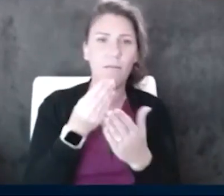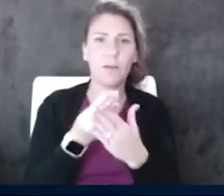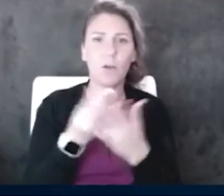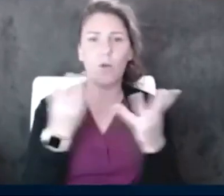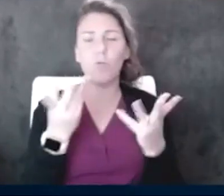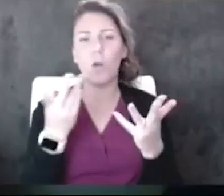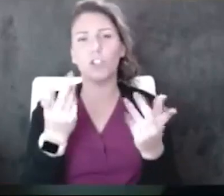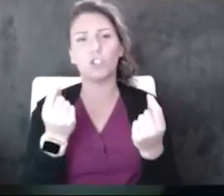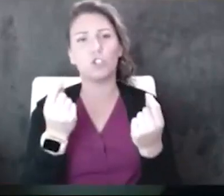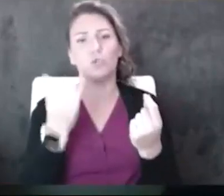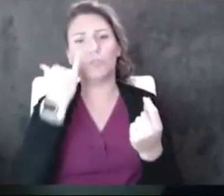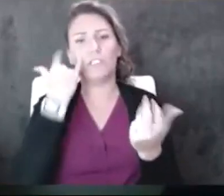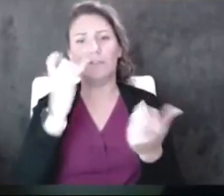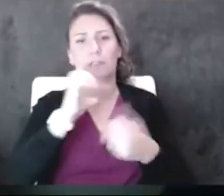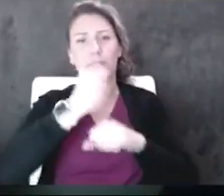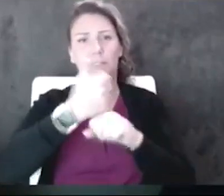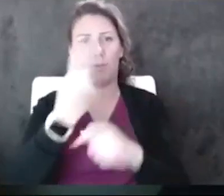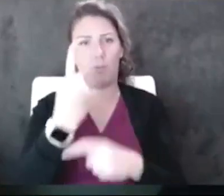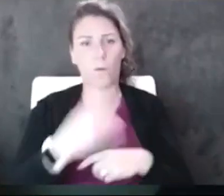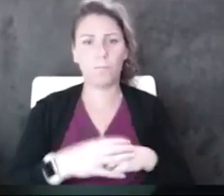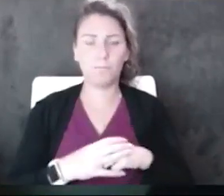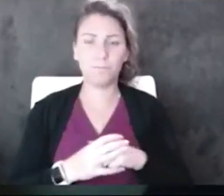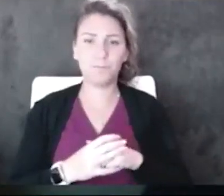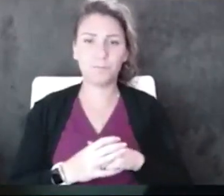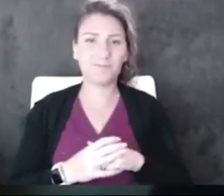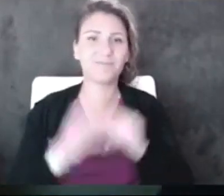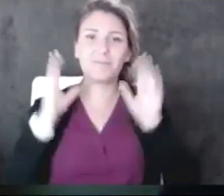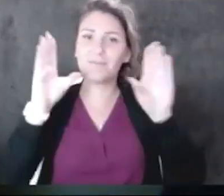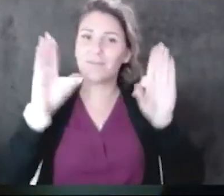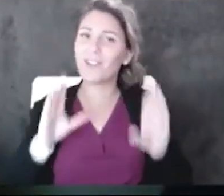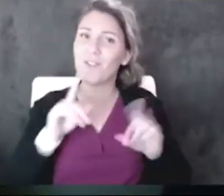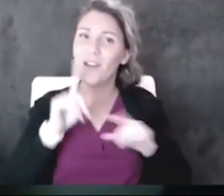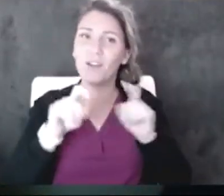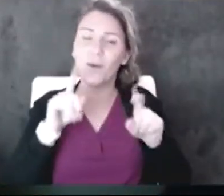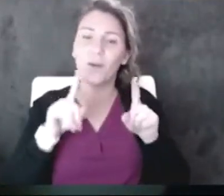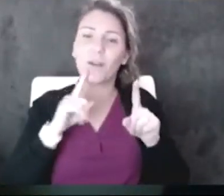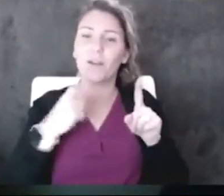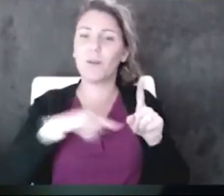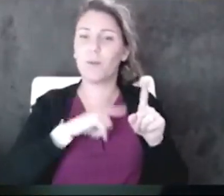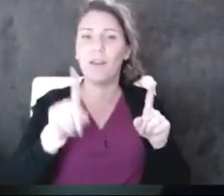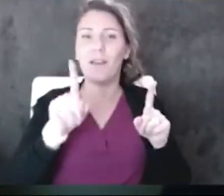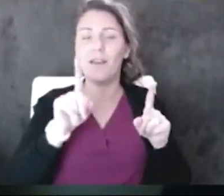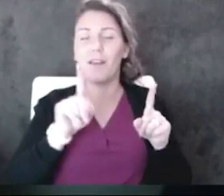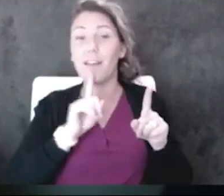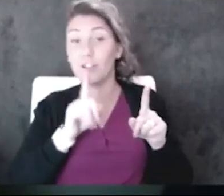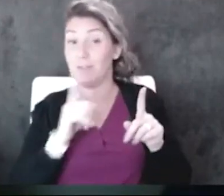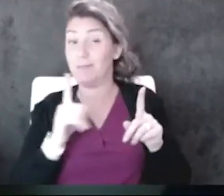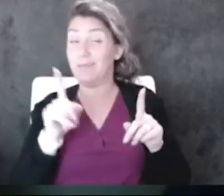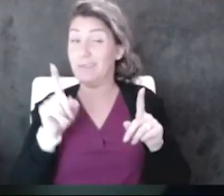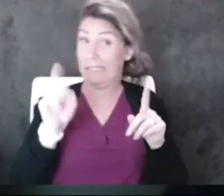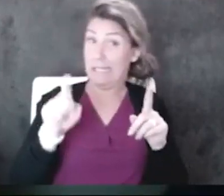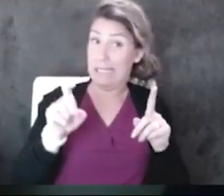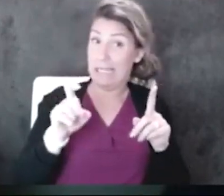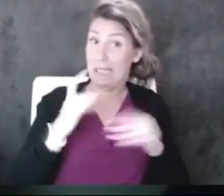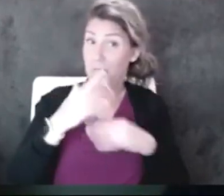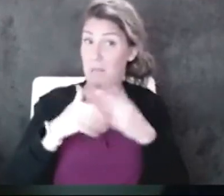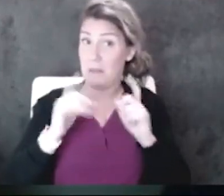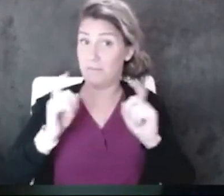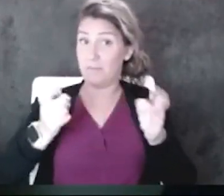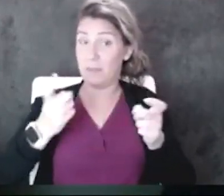up? Great question. So we actually have a need for blood drives. So if you've got a space, we